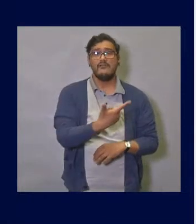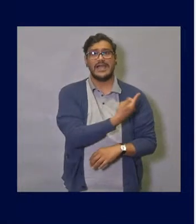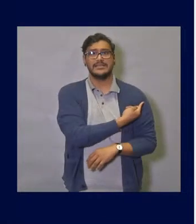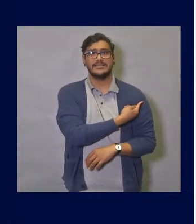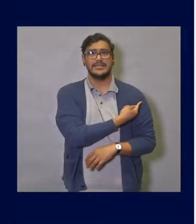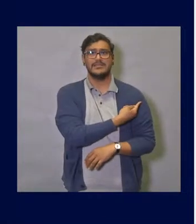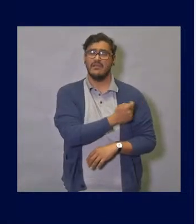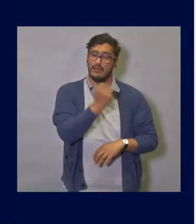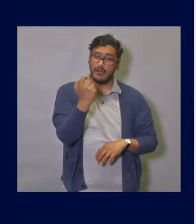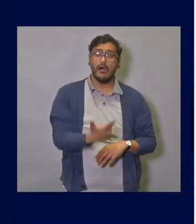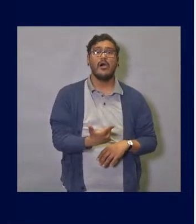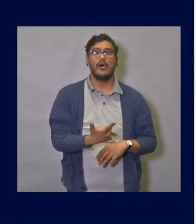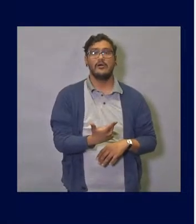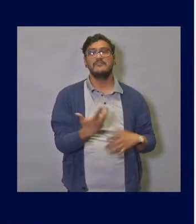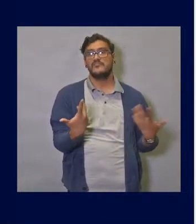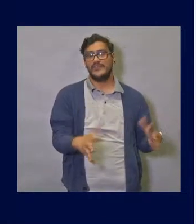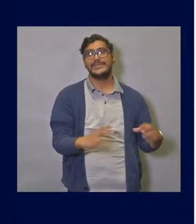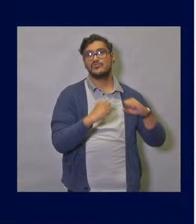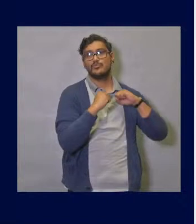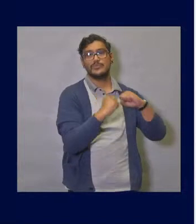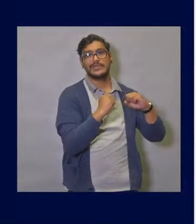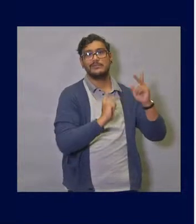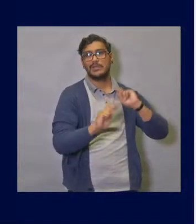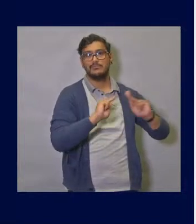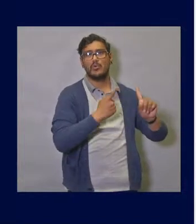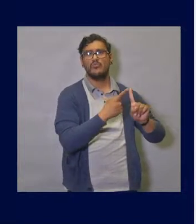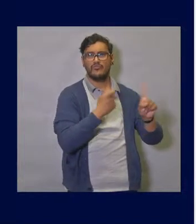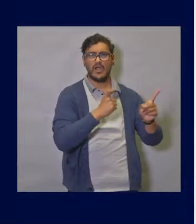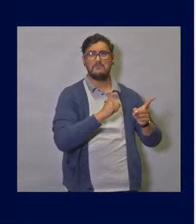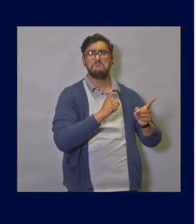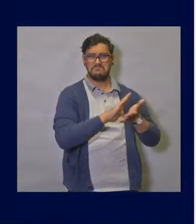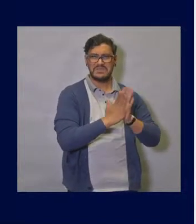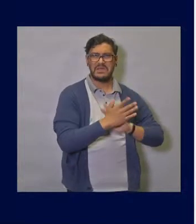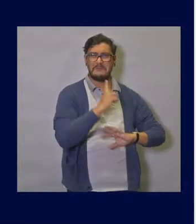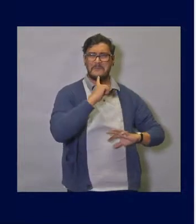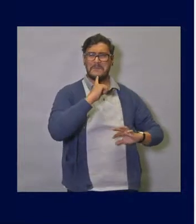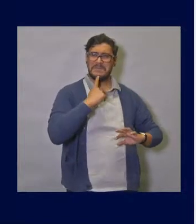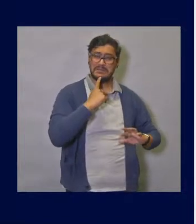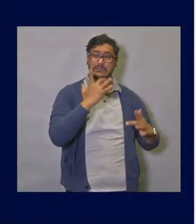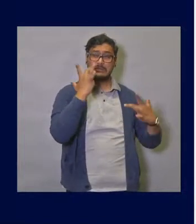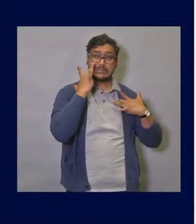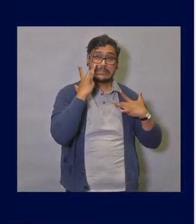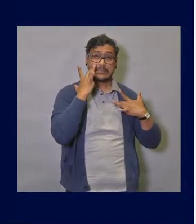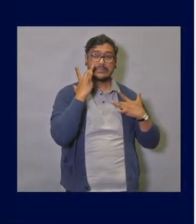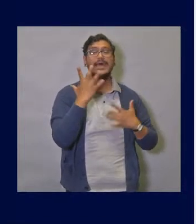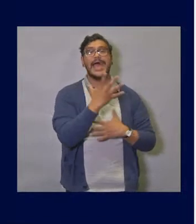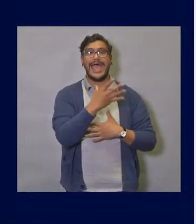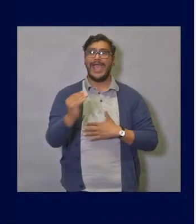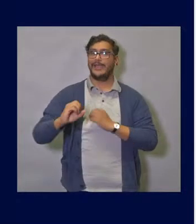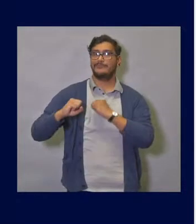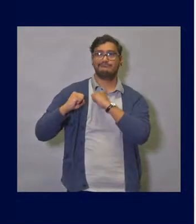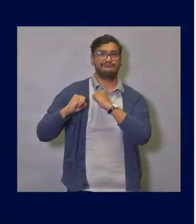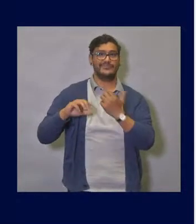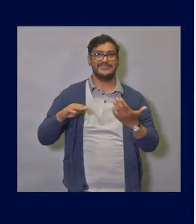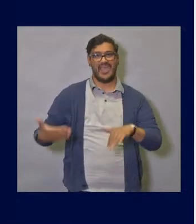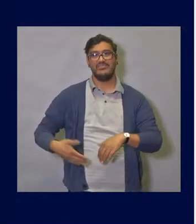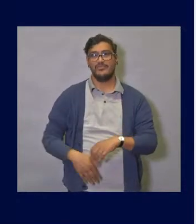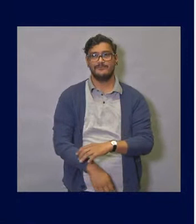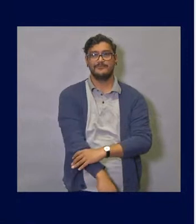offer have protected people from serious illness that requires hospitalization and from death. Next